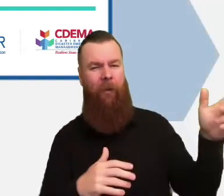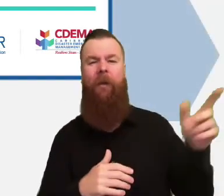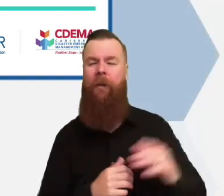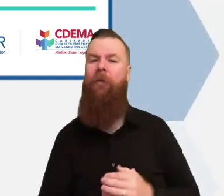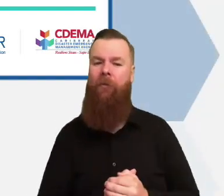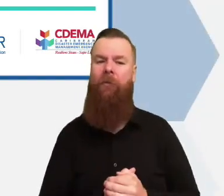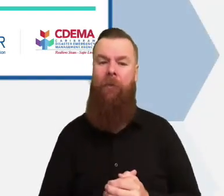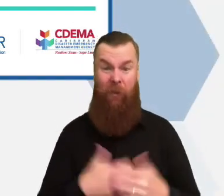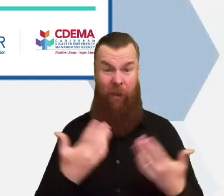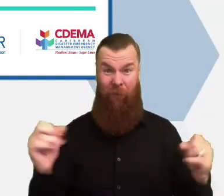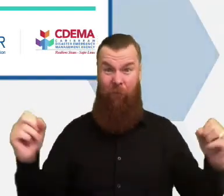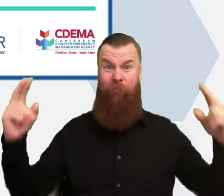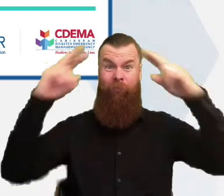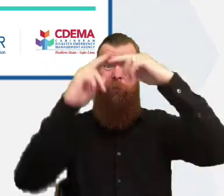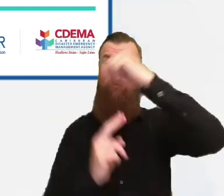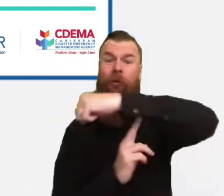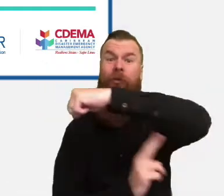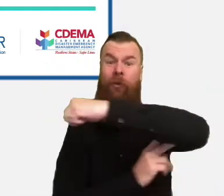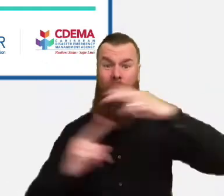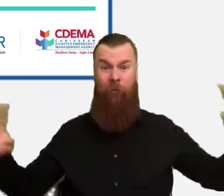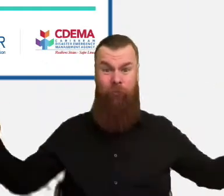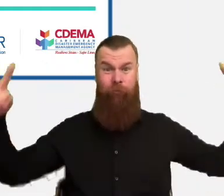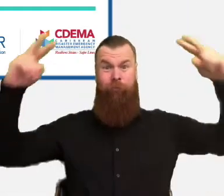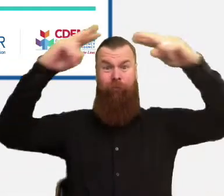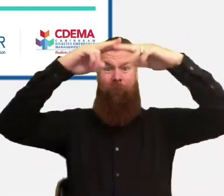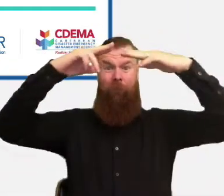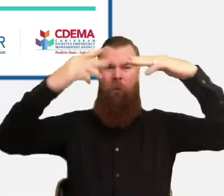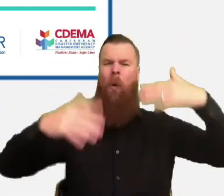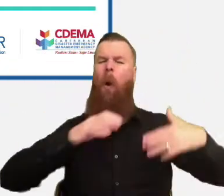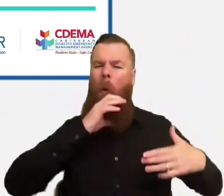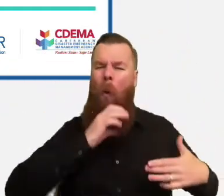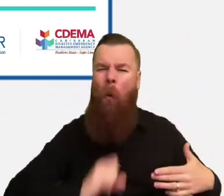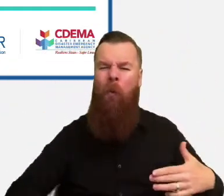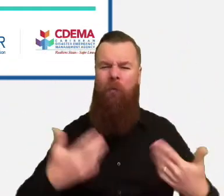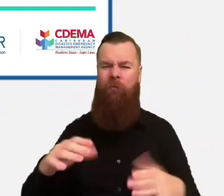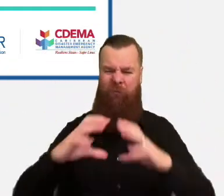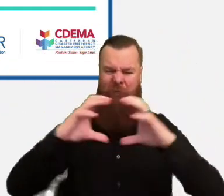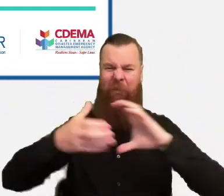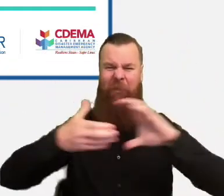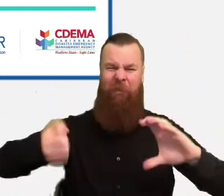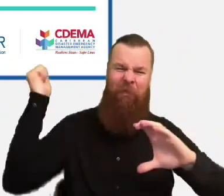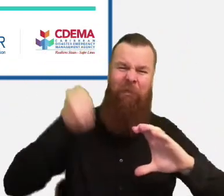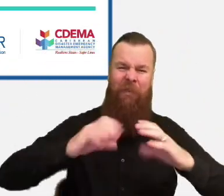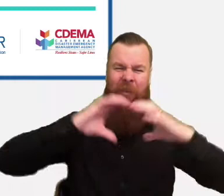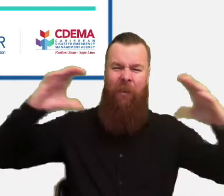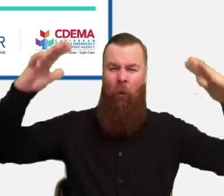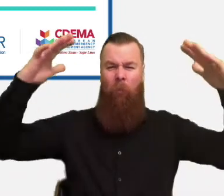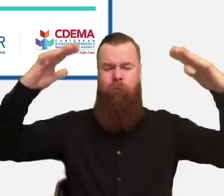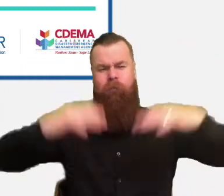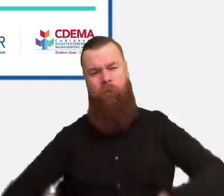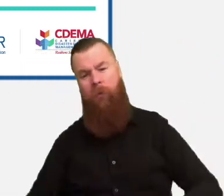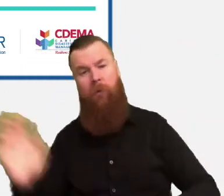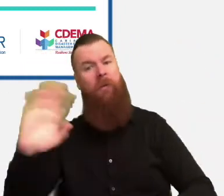infrastructure with durable, corrosion-resistant composites, being ready for